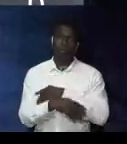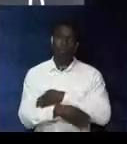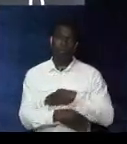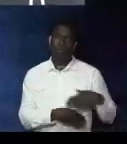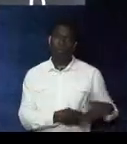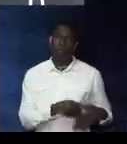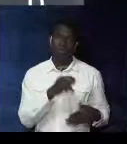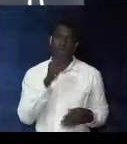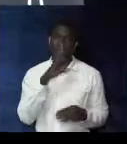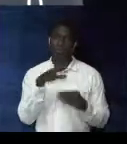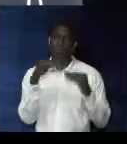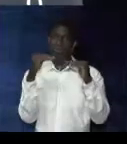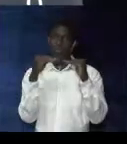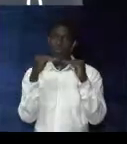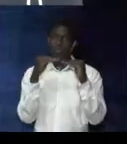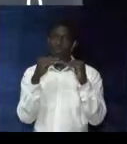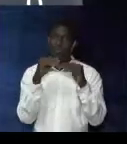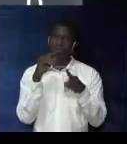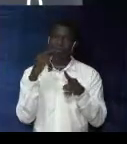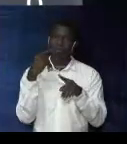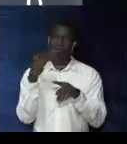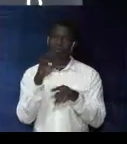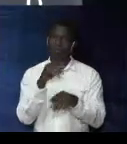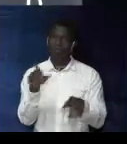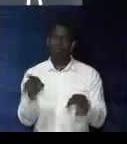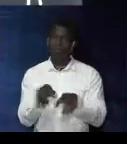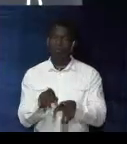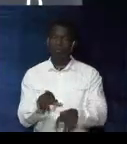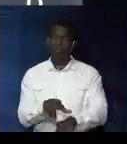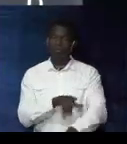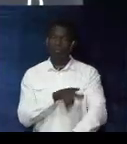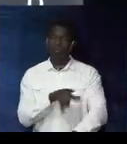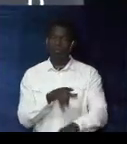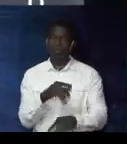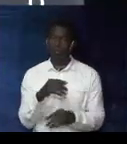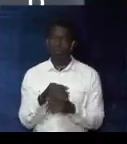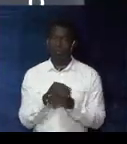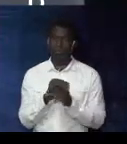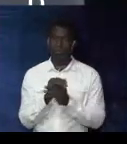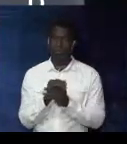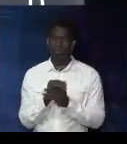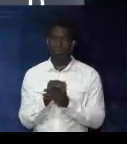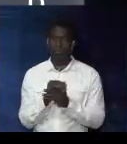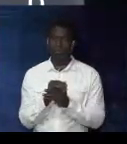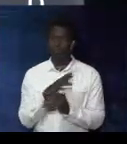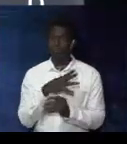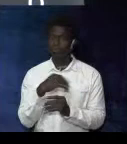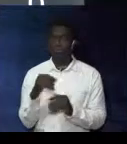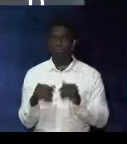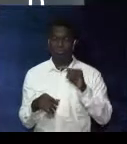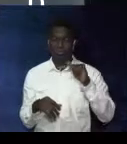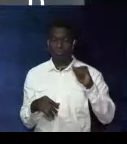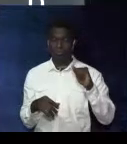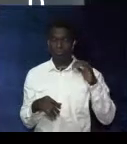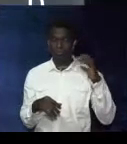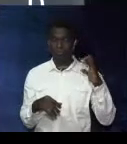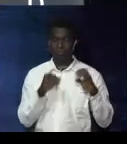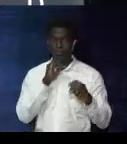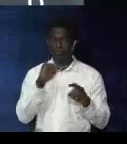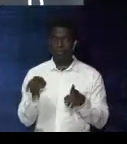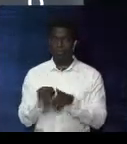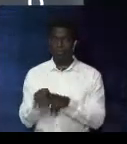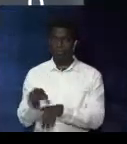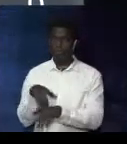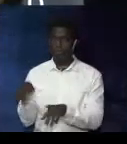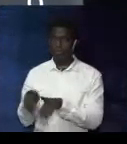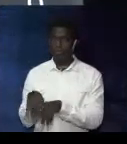that AB is of the same length. It's as long as CD. And AC is as